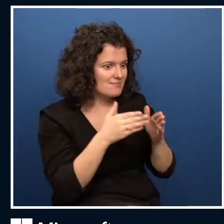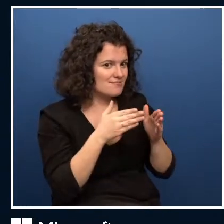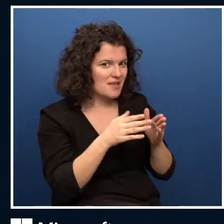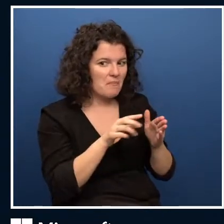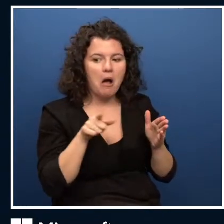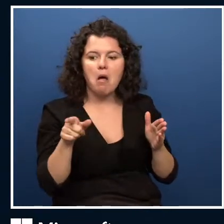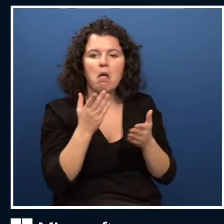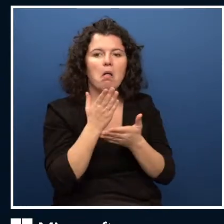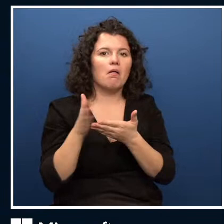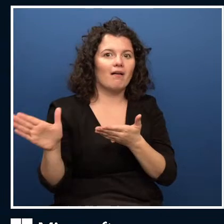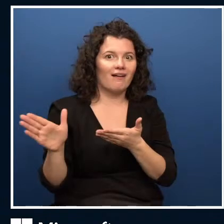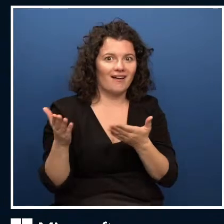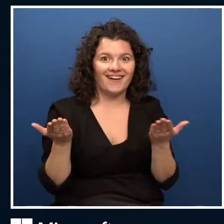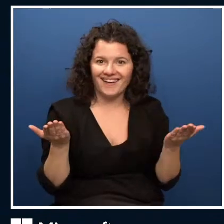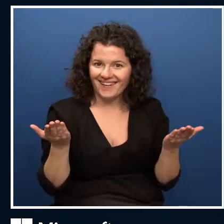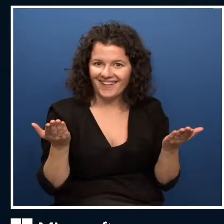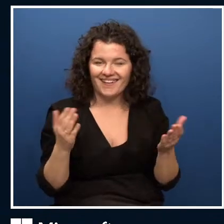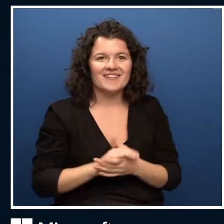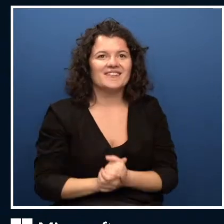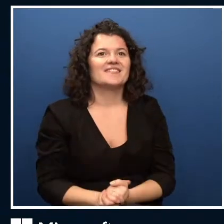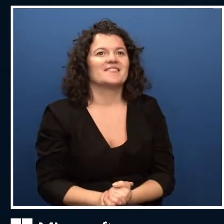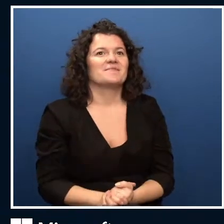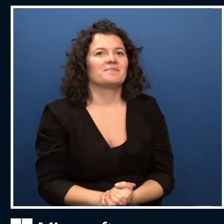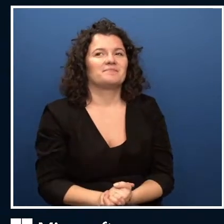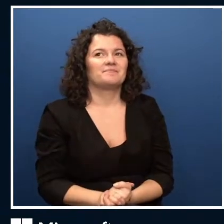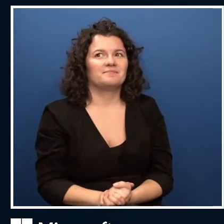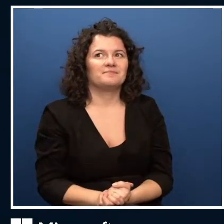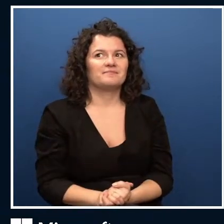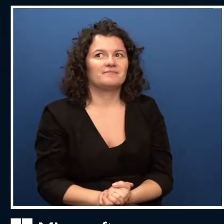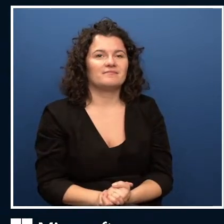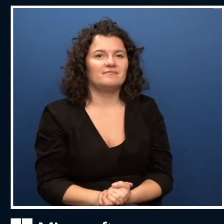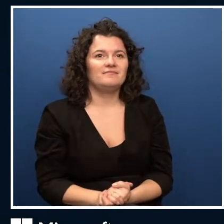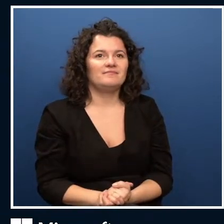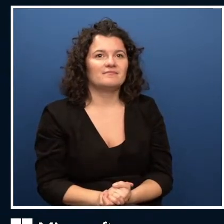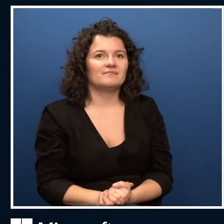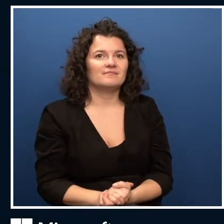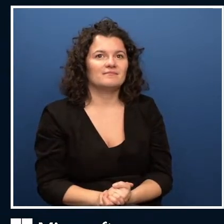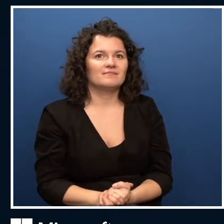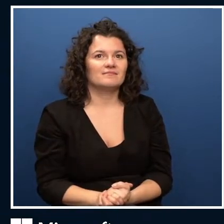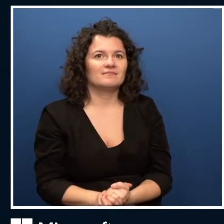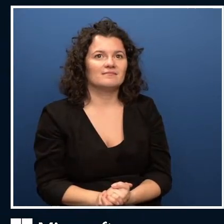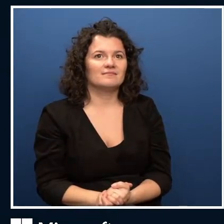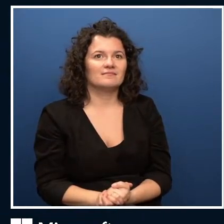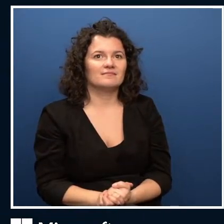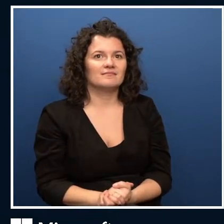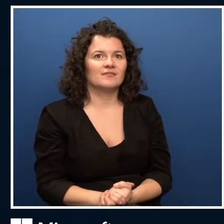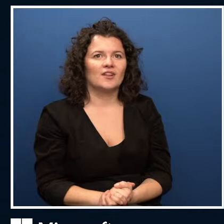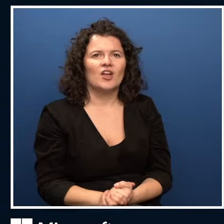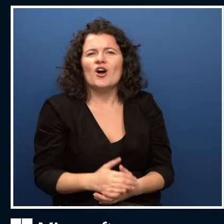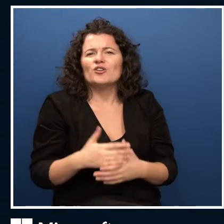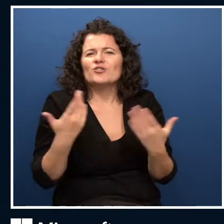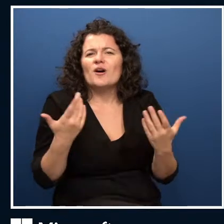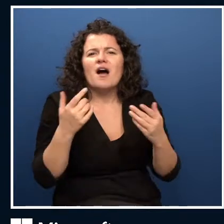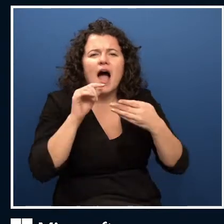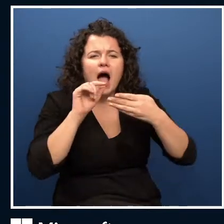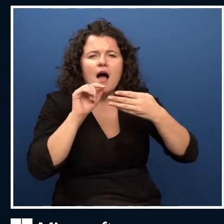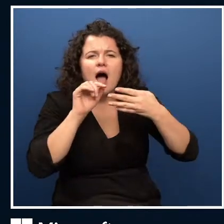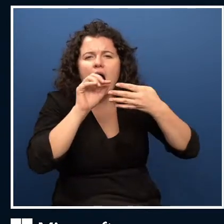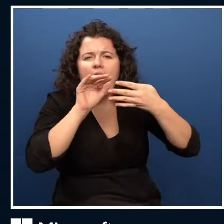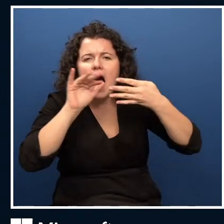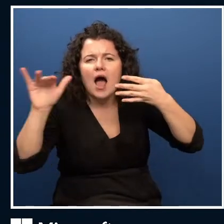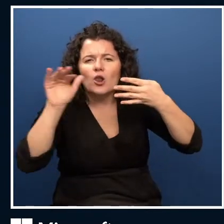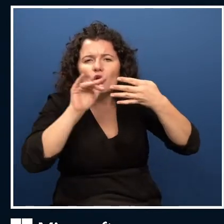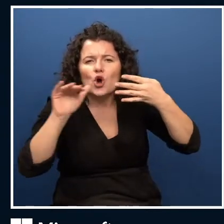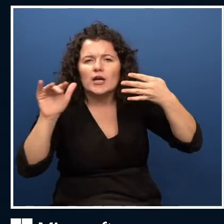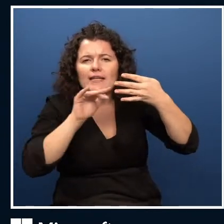So with that, let me tell you a bit about what a fair algorithm is, or how you can say an algorithm